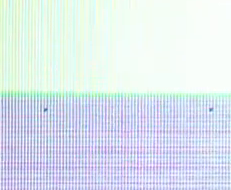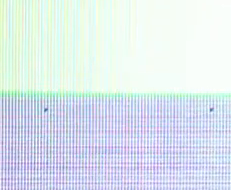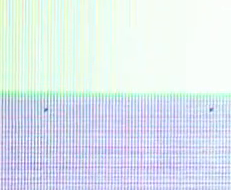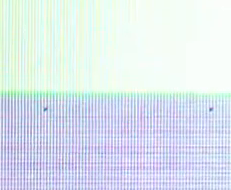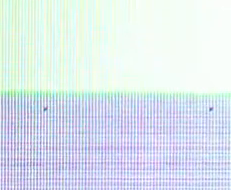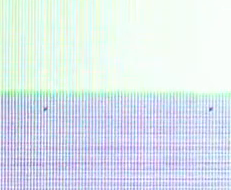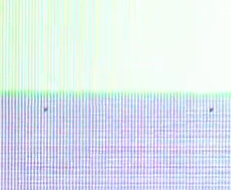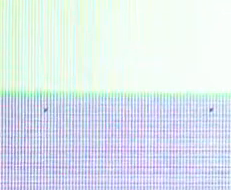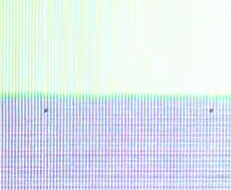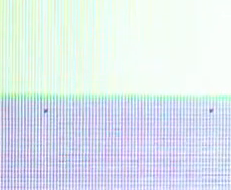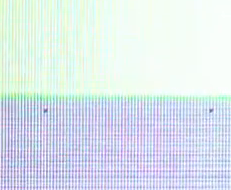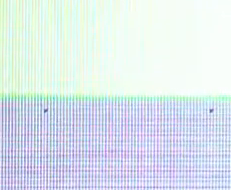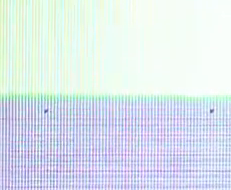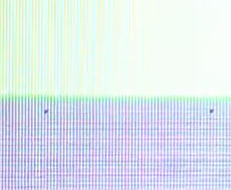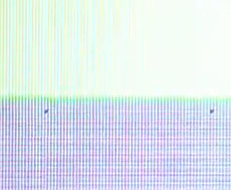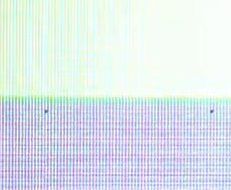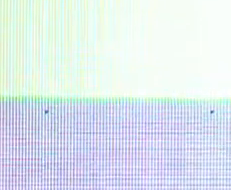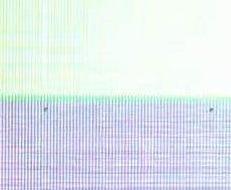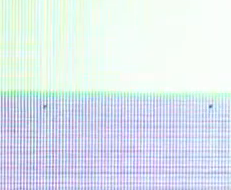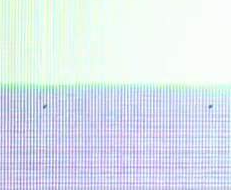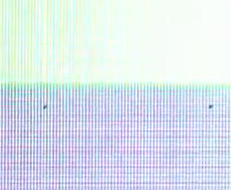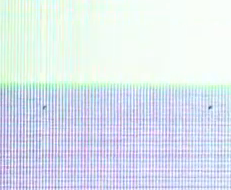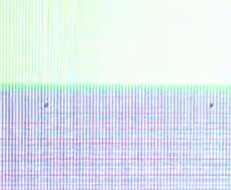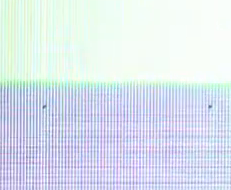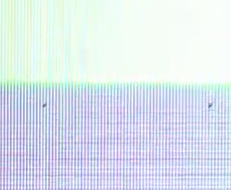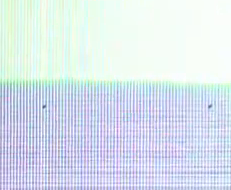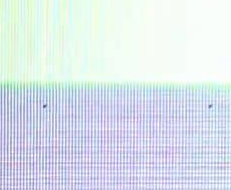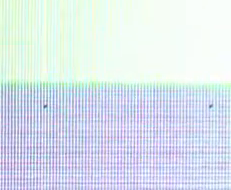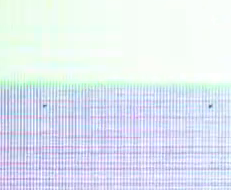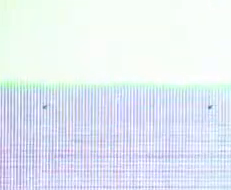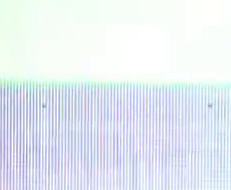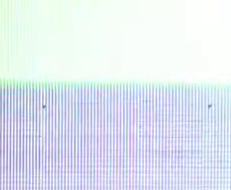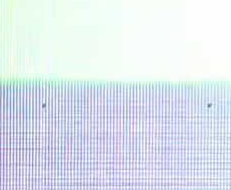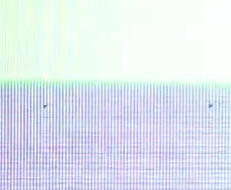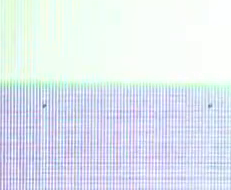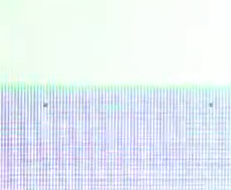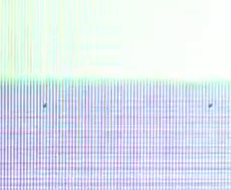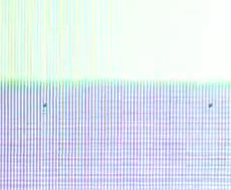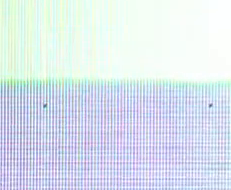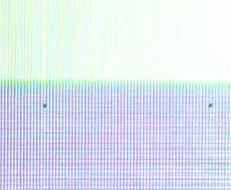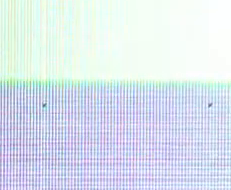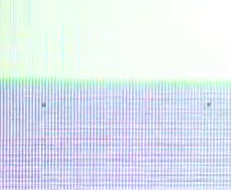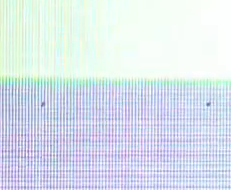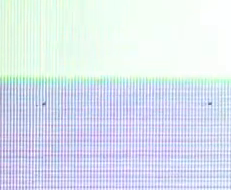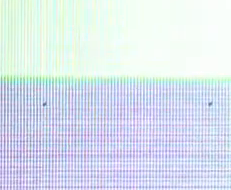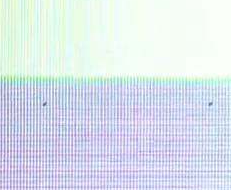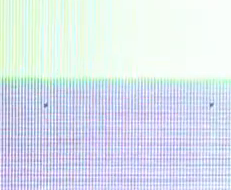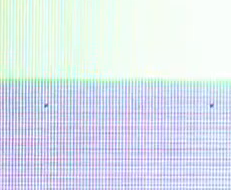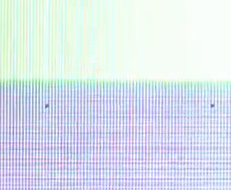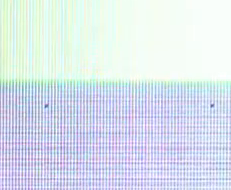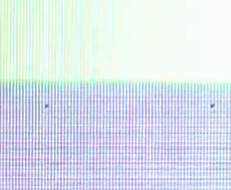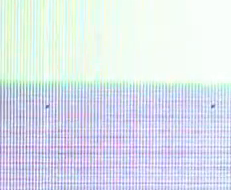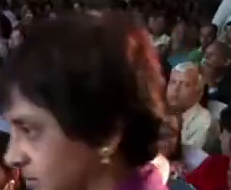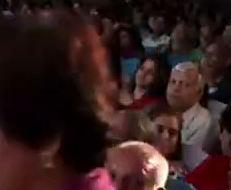It's really heartening to see how much the government is starting to do in the area of supporting the disabled becoming